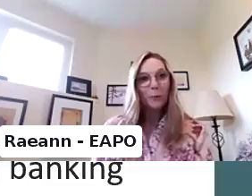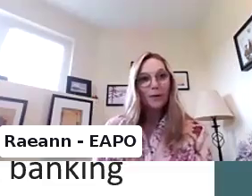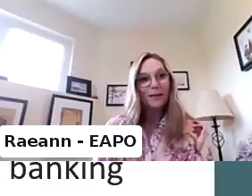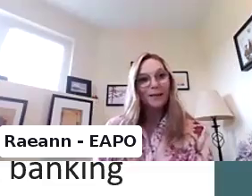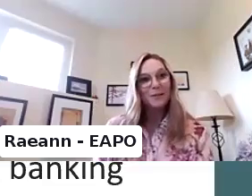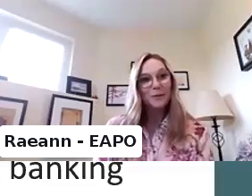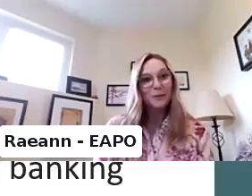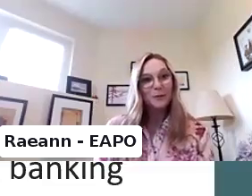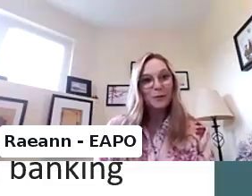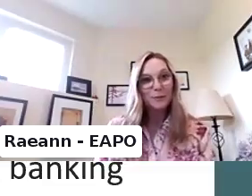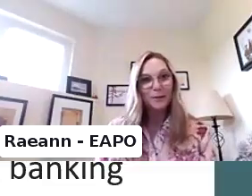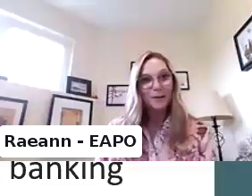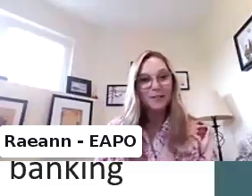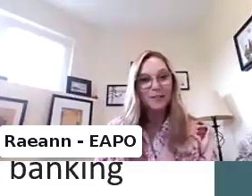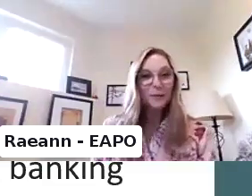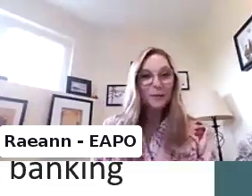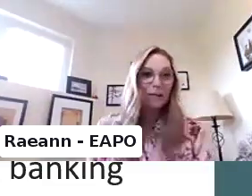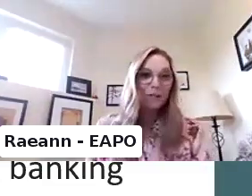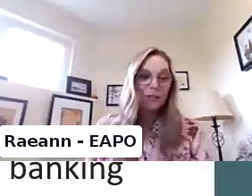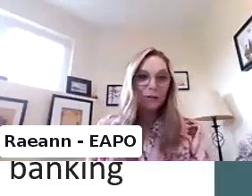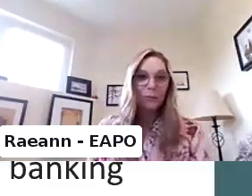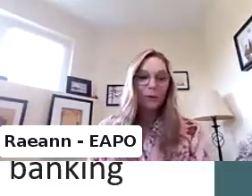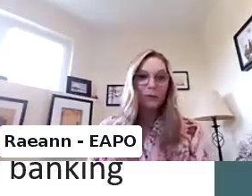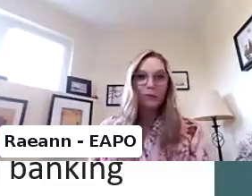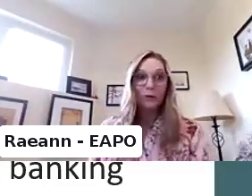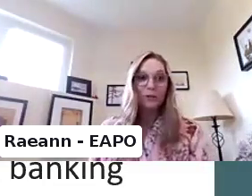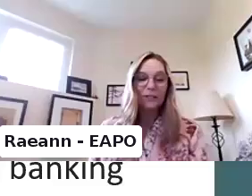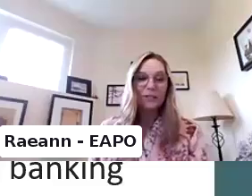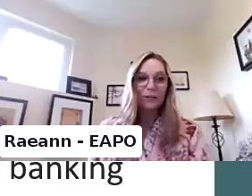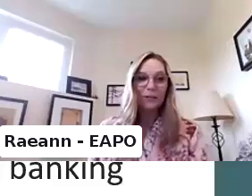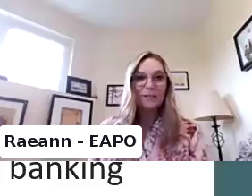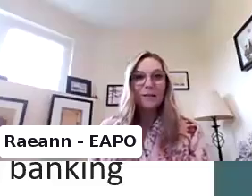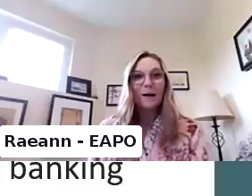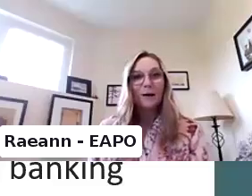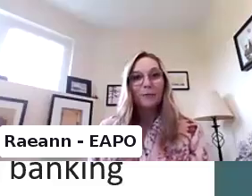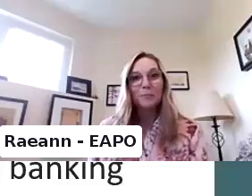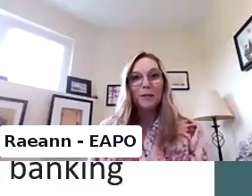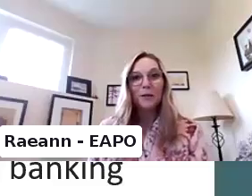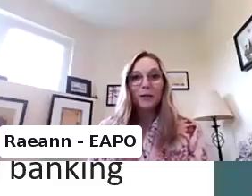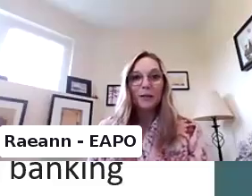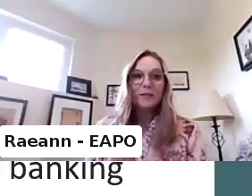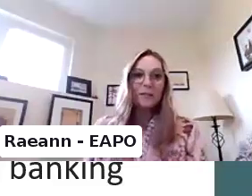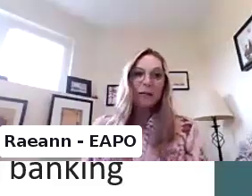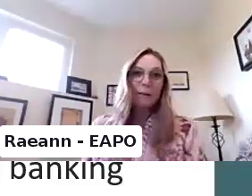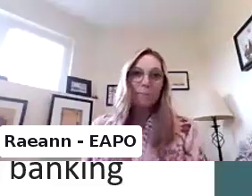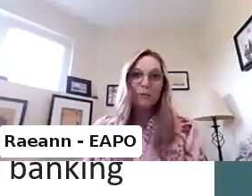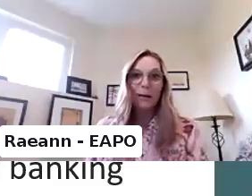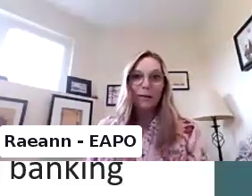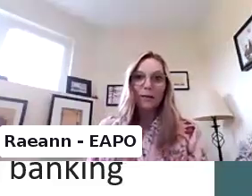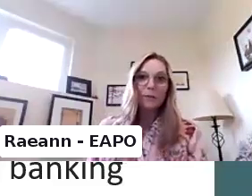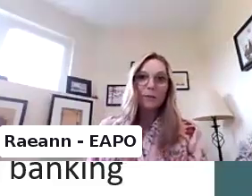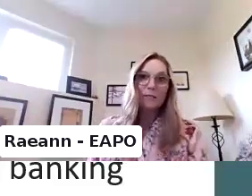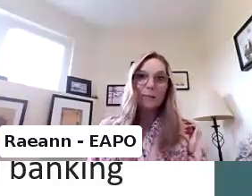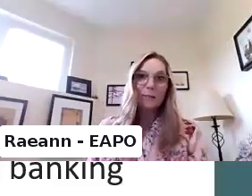So before we begin, I'd like to introduce our speakers today who will be sharing their wealth of knowledge and experience. Our first speaker is